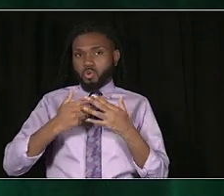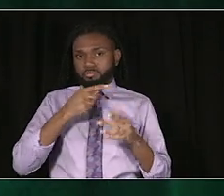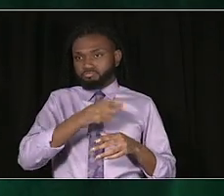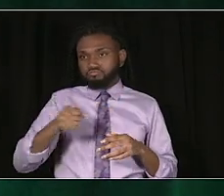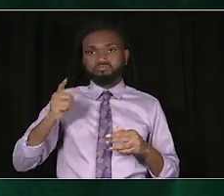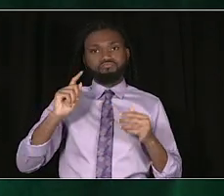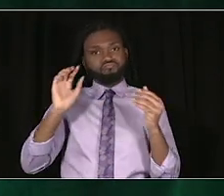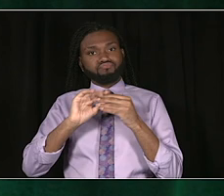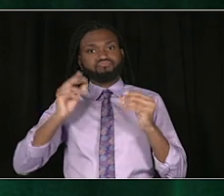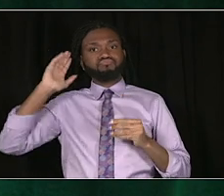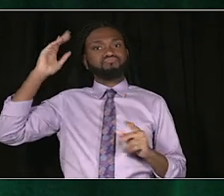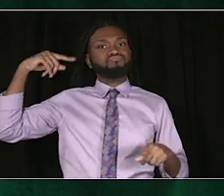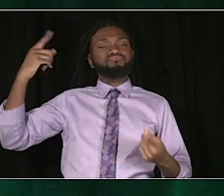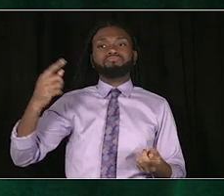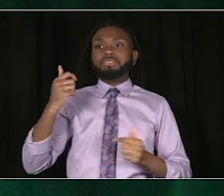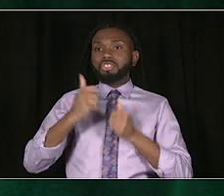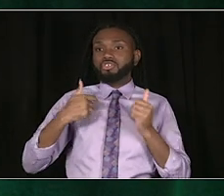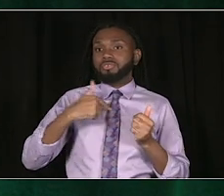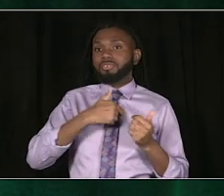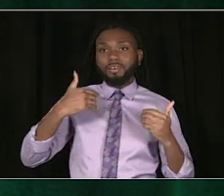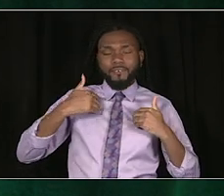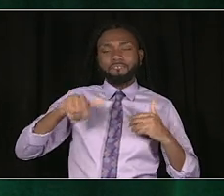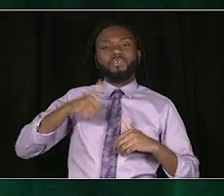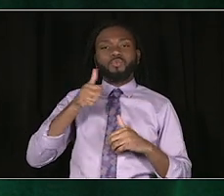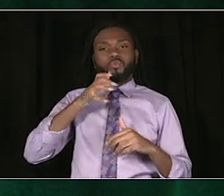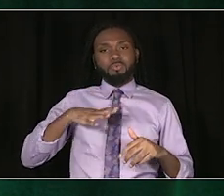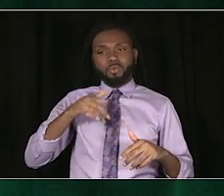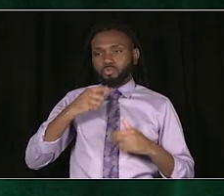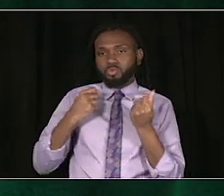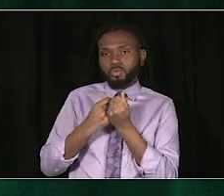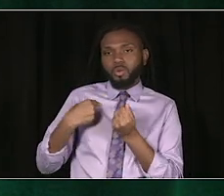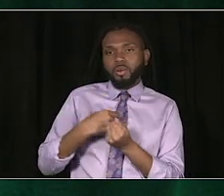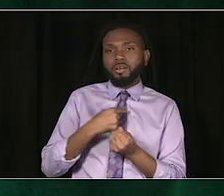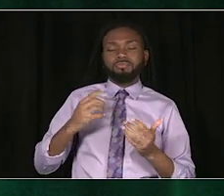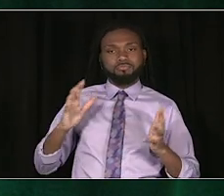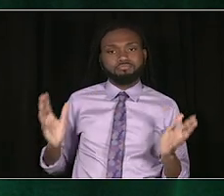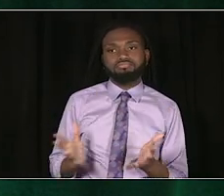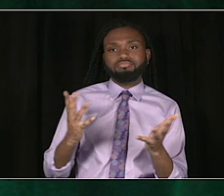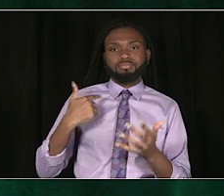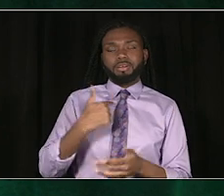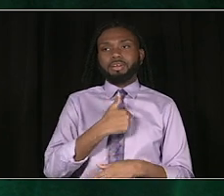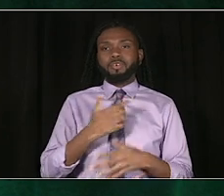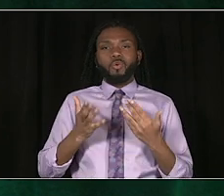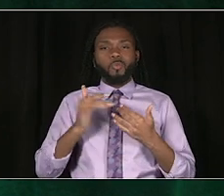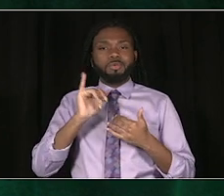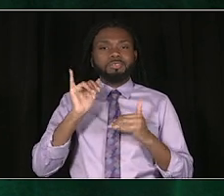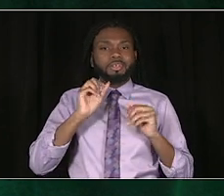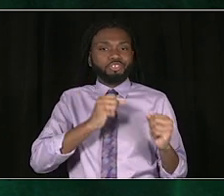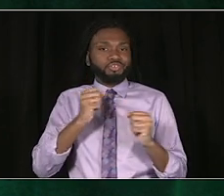that each of us, you know, have other women who support us, uplift us, serve as cheerleaders for